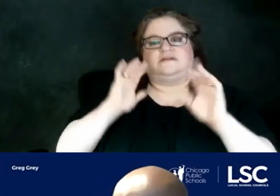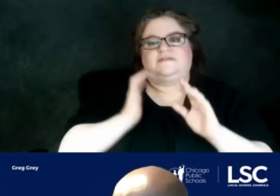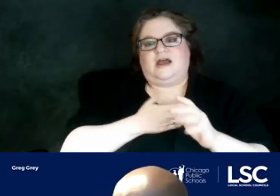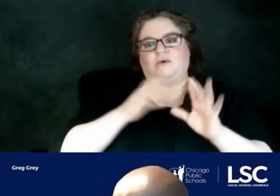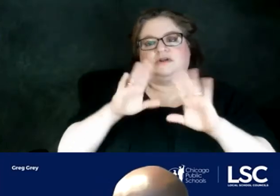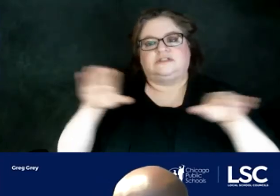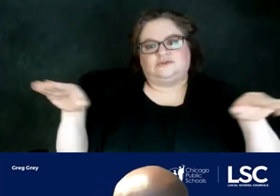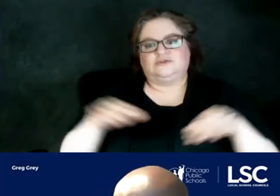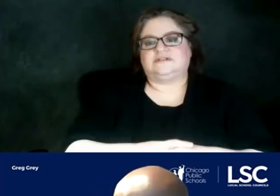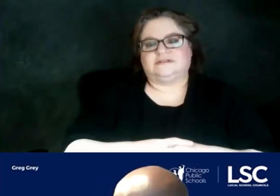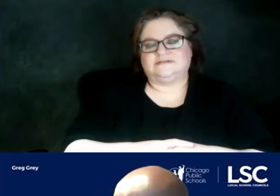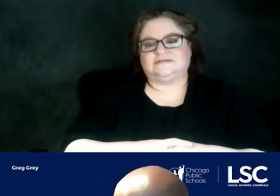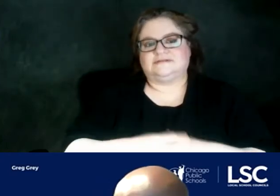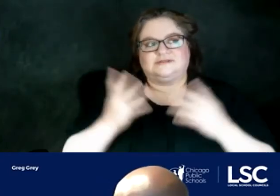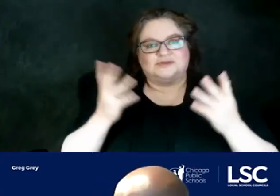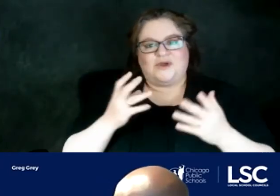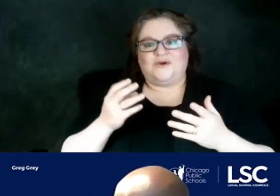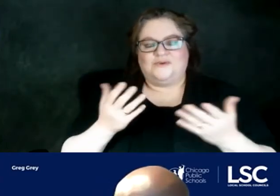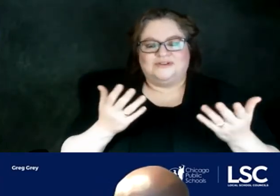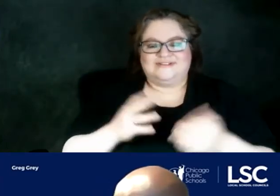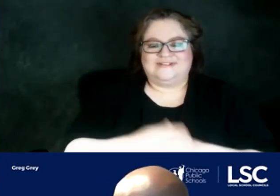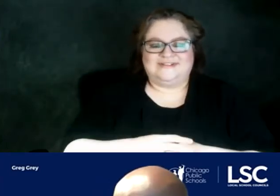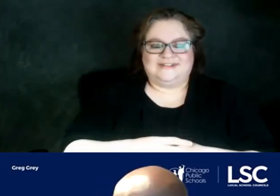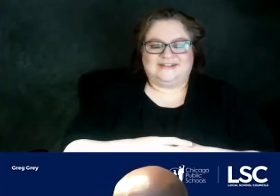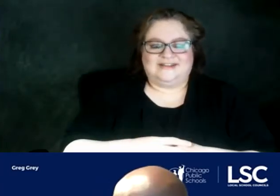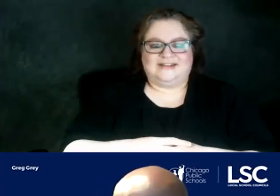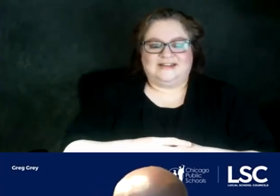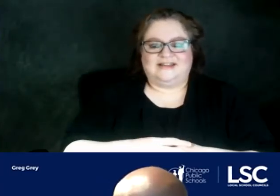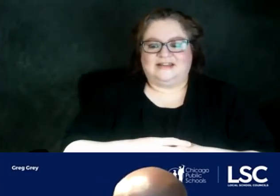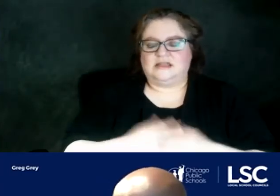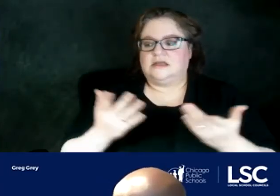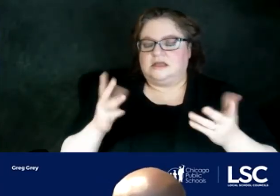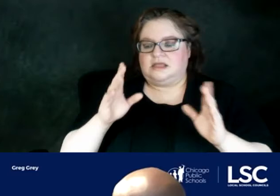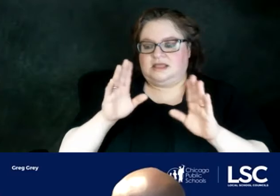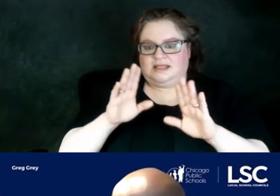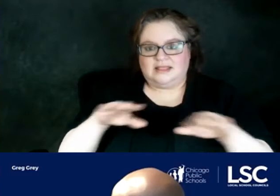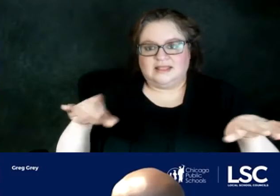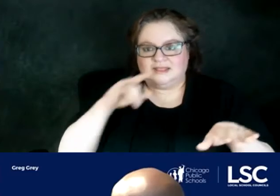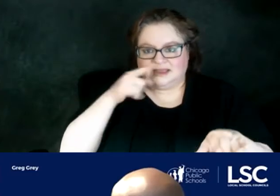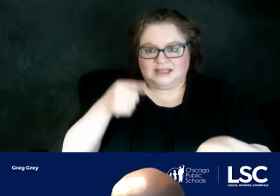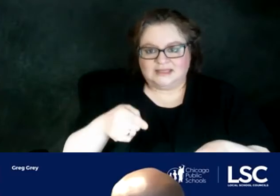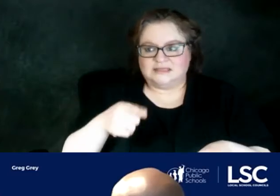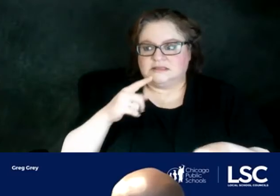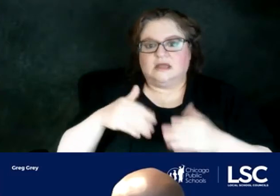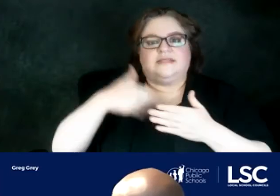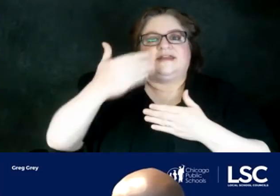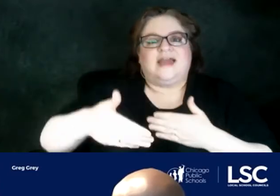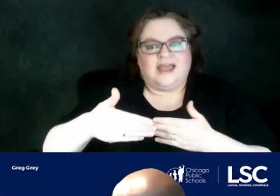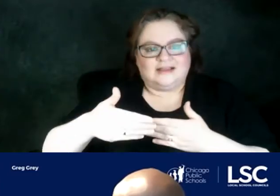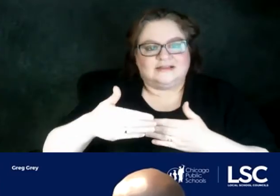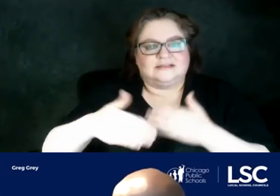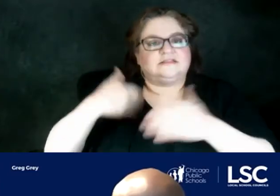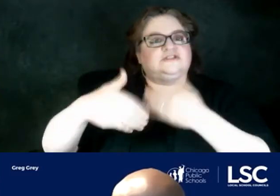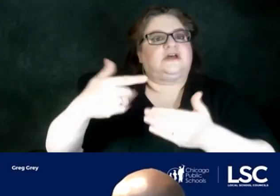children. So who will the kids, these kids will be the next lawyers,